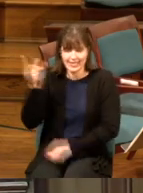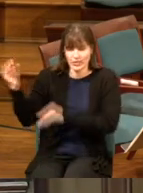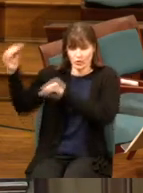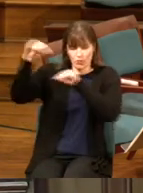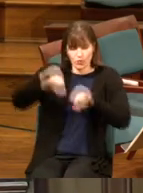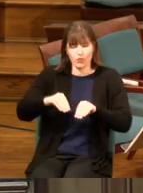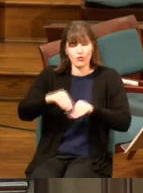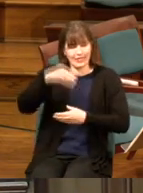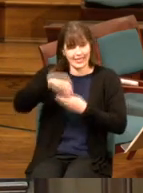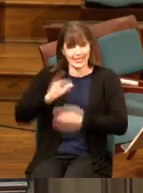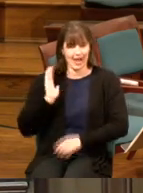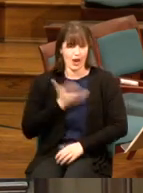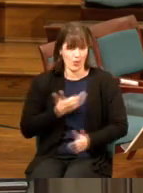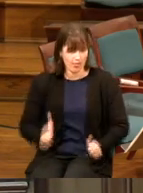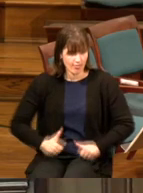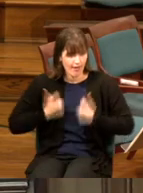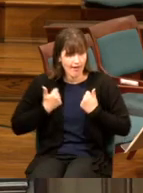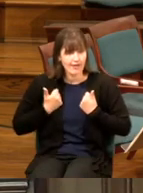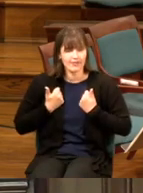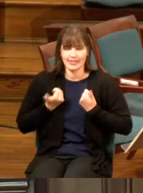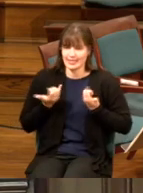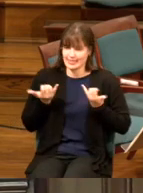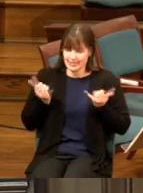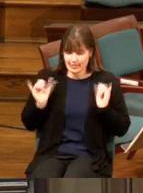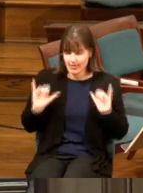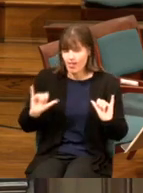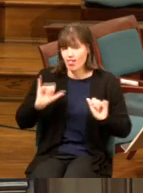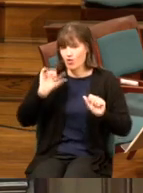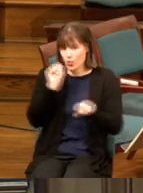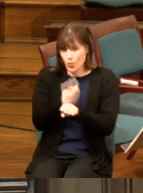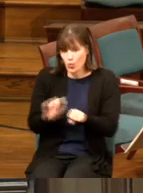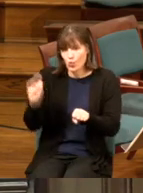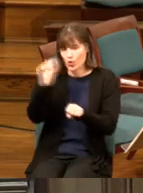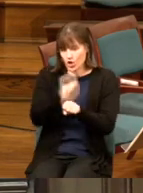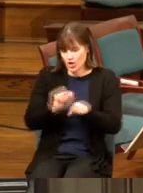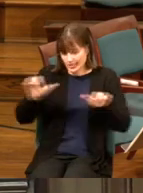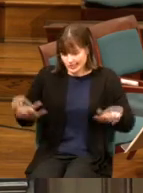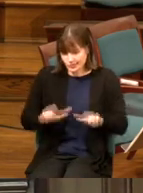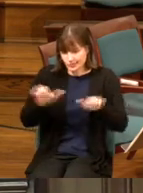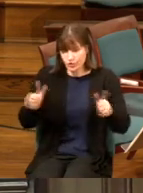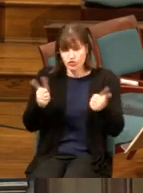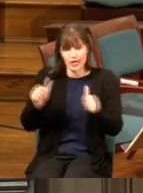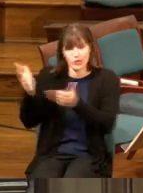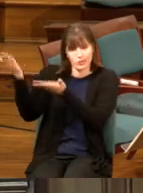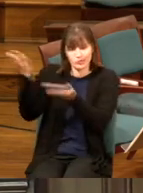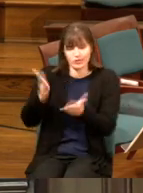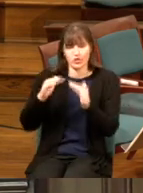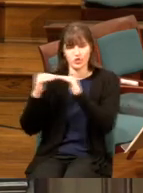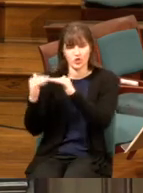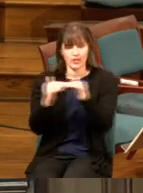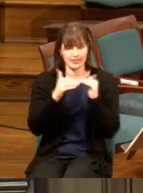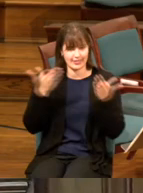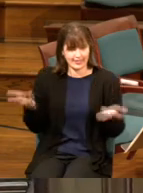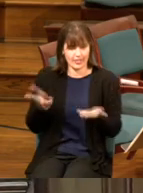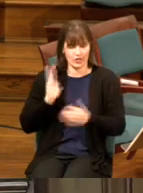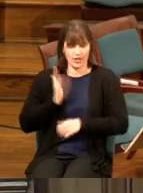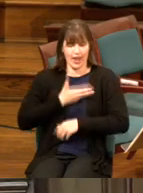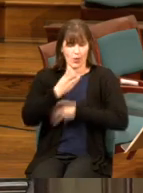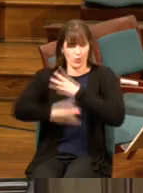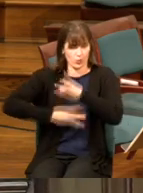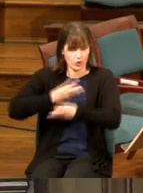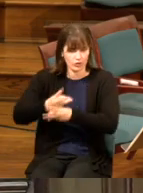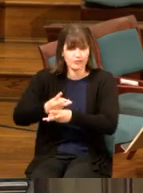our lives, and is actively at work bringing justice to our world. The wisdom